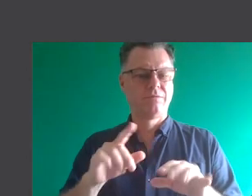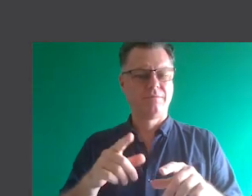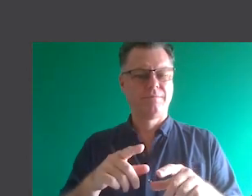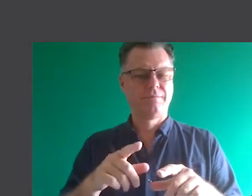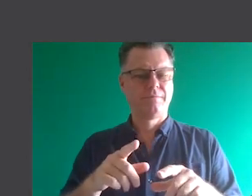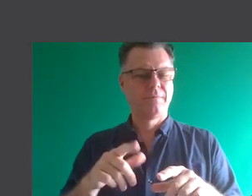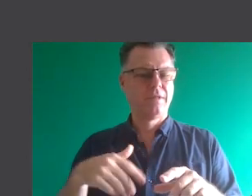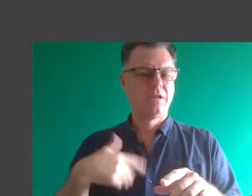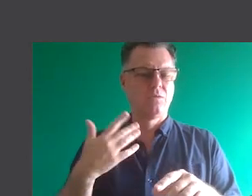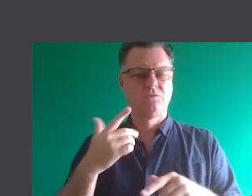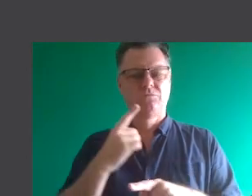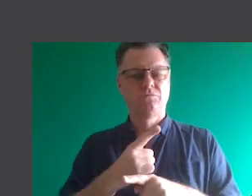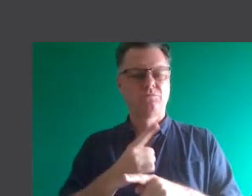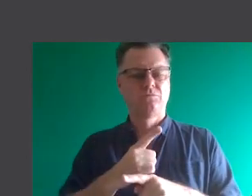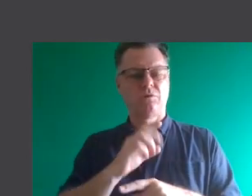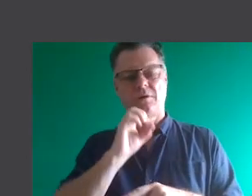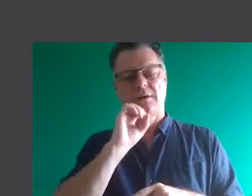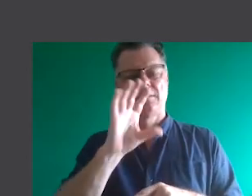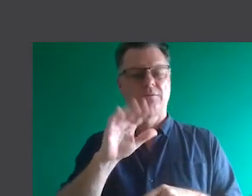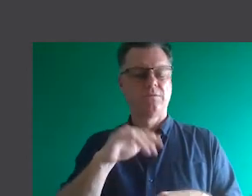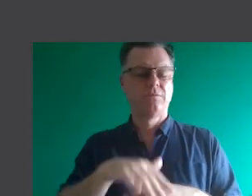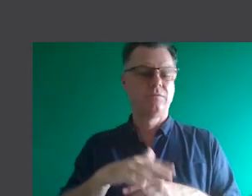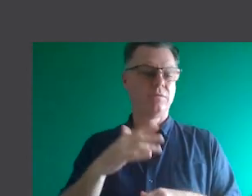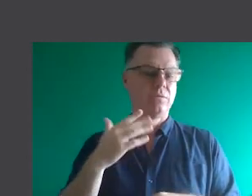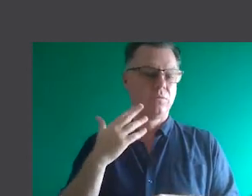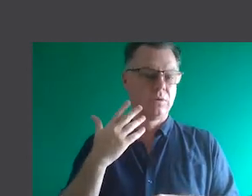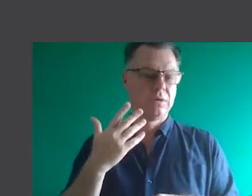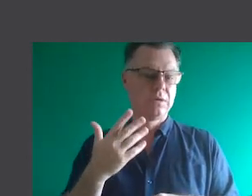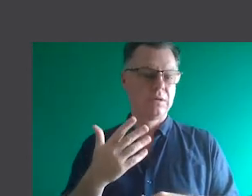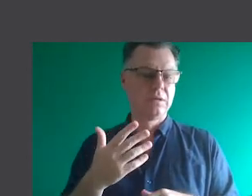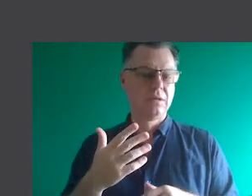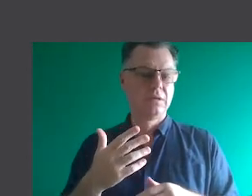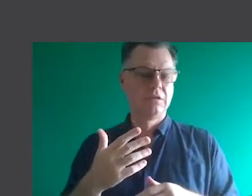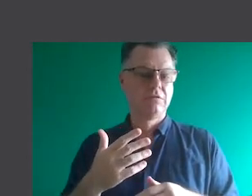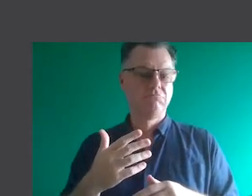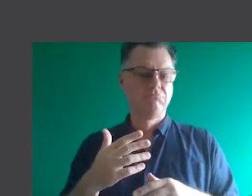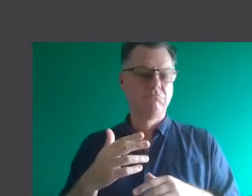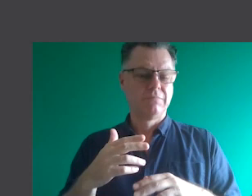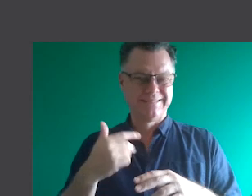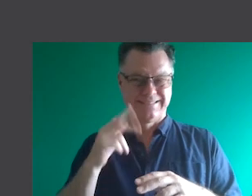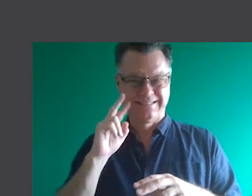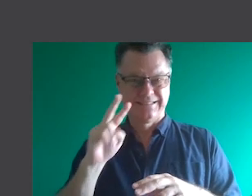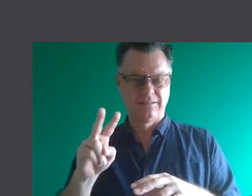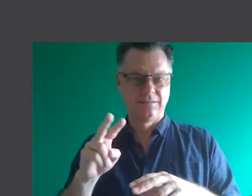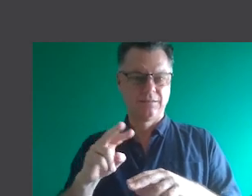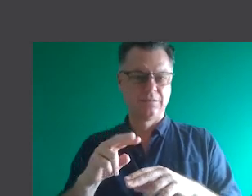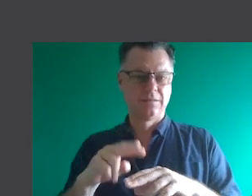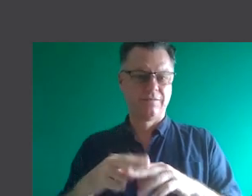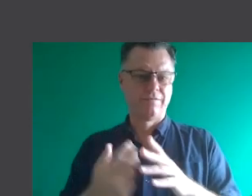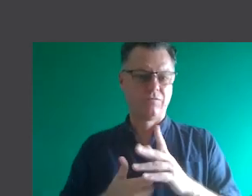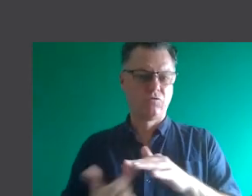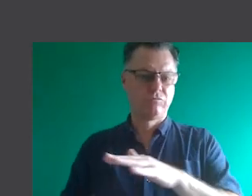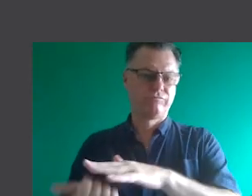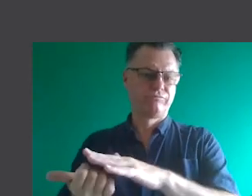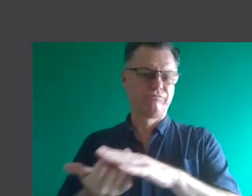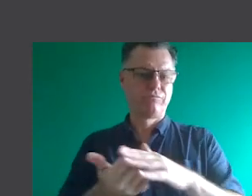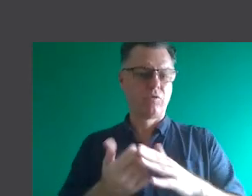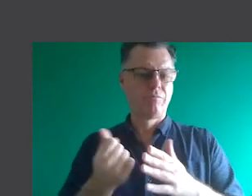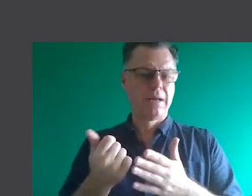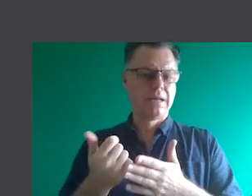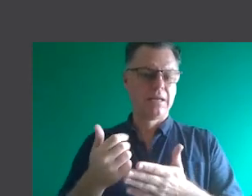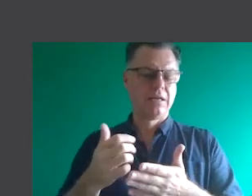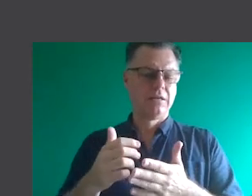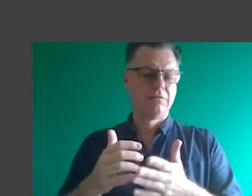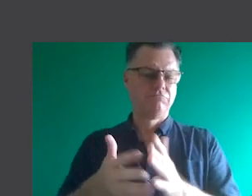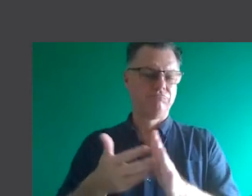concerning percentage that are not prepared to speak up about instances of corruption and fraud that they